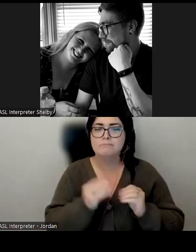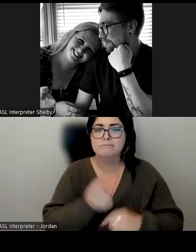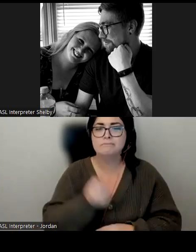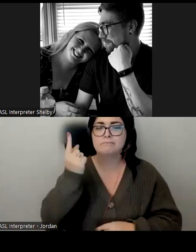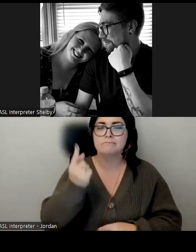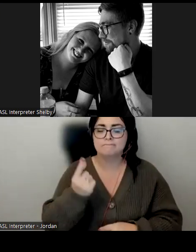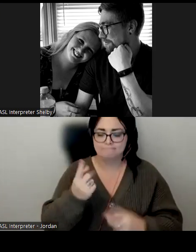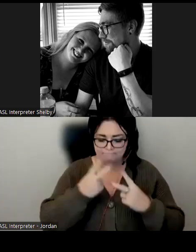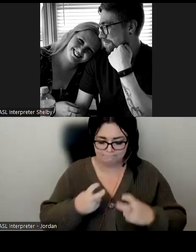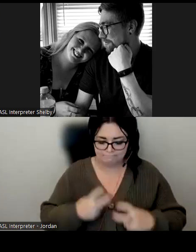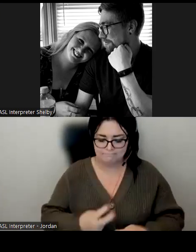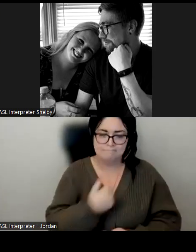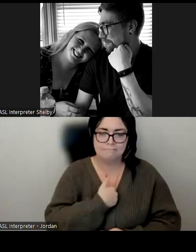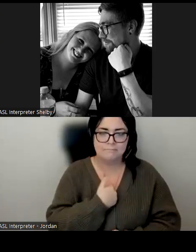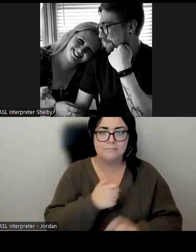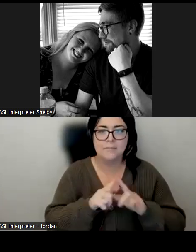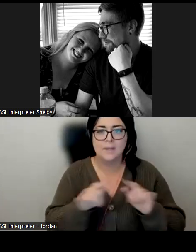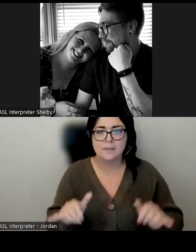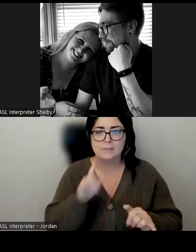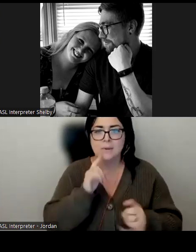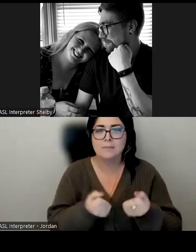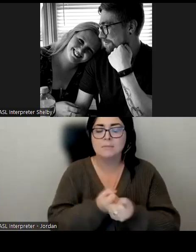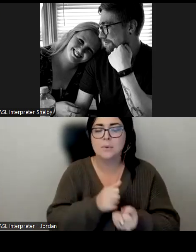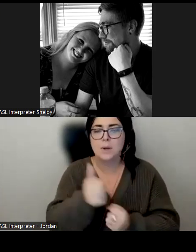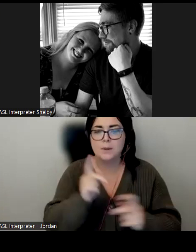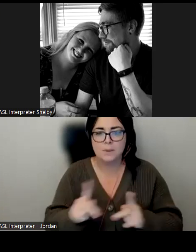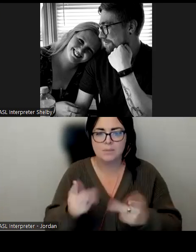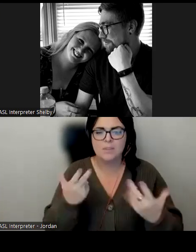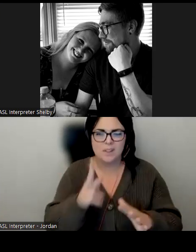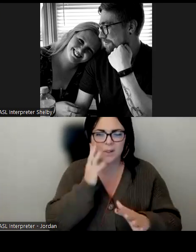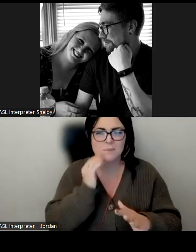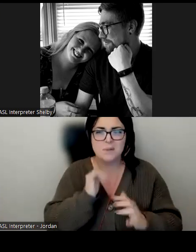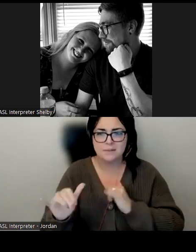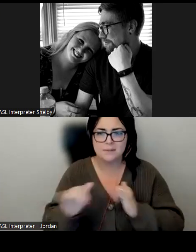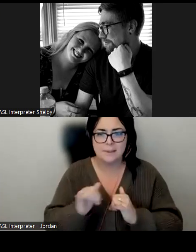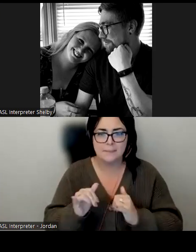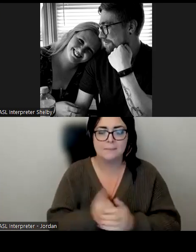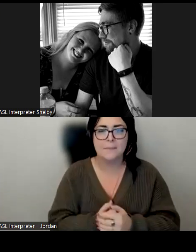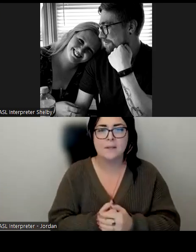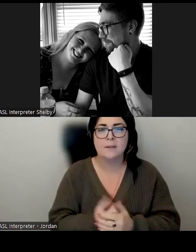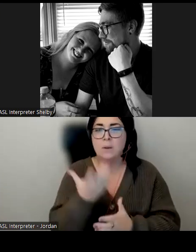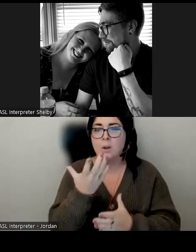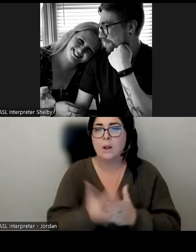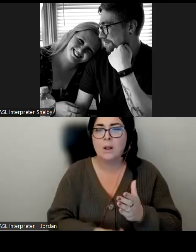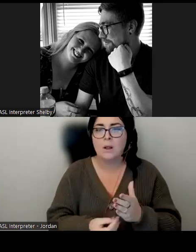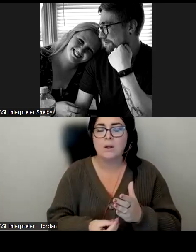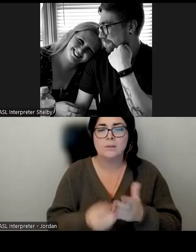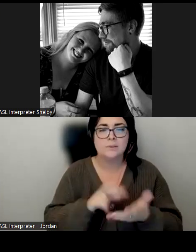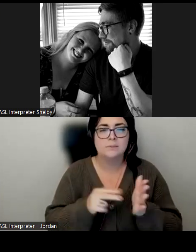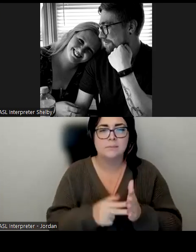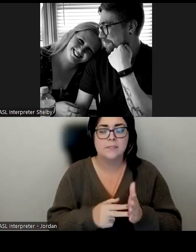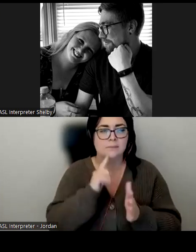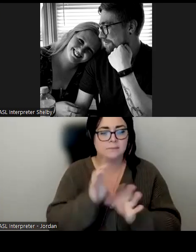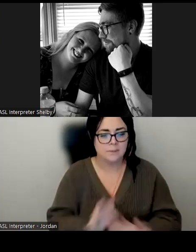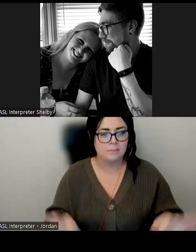grief and enables us to effectively support others who are grieving. Loss is losing something that is of significance to